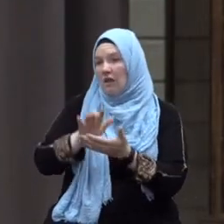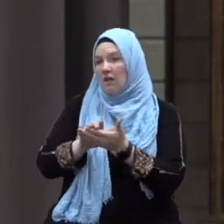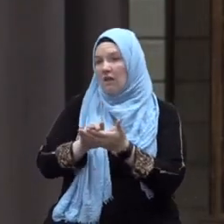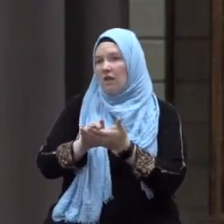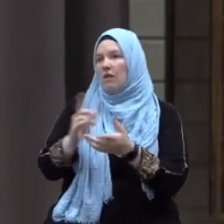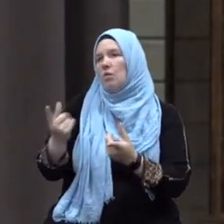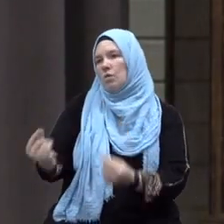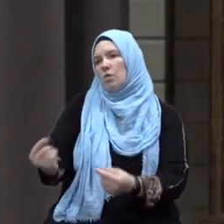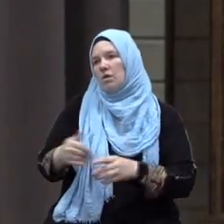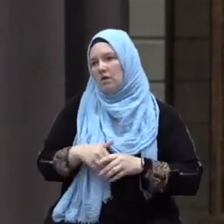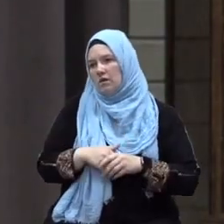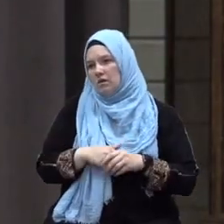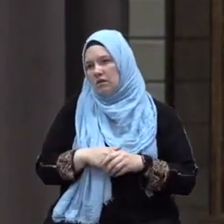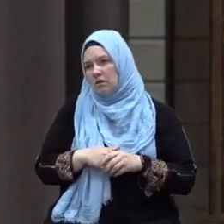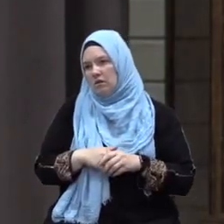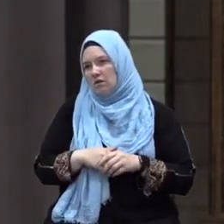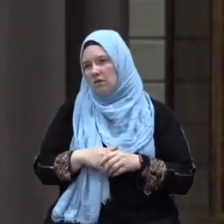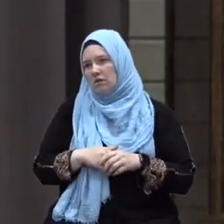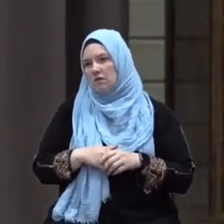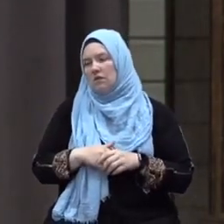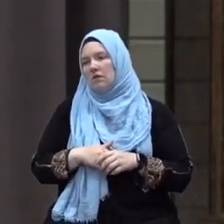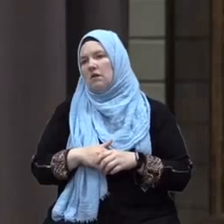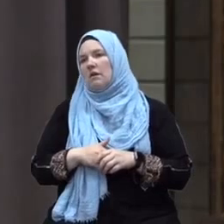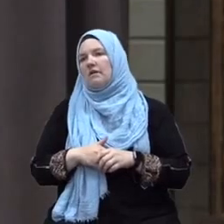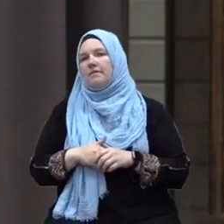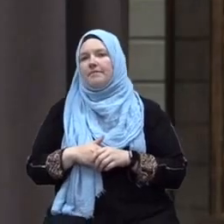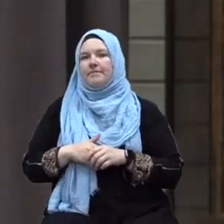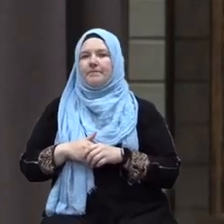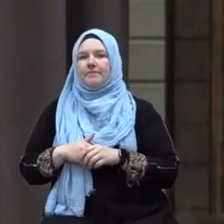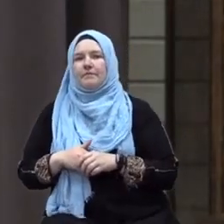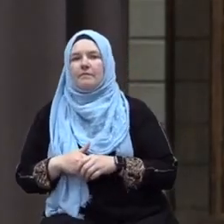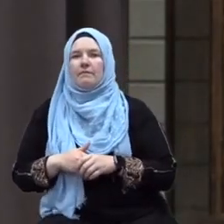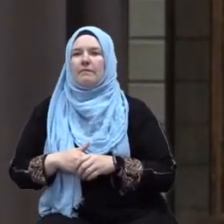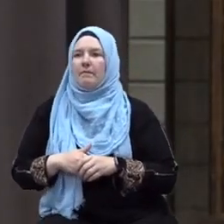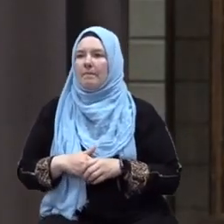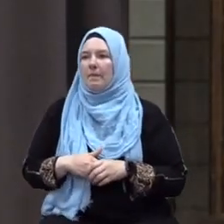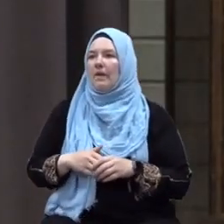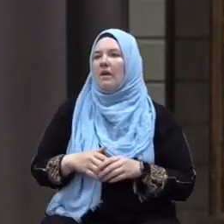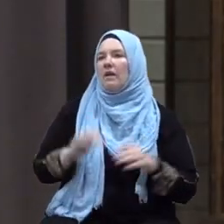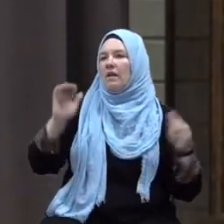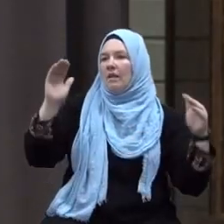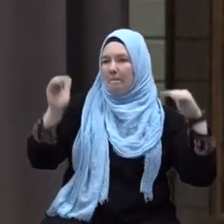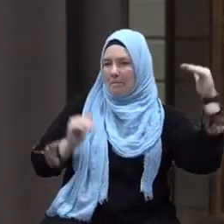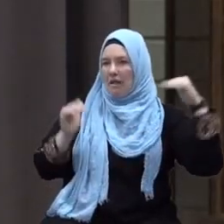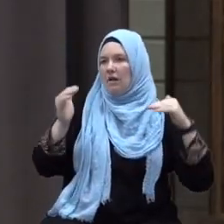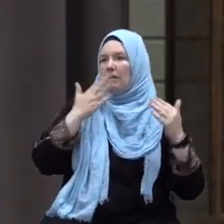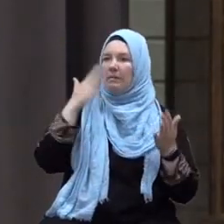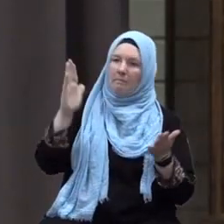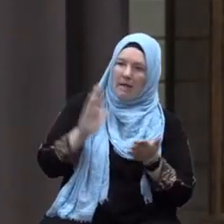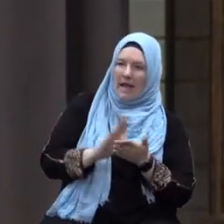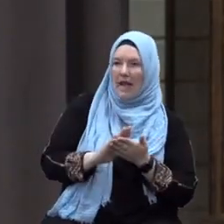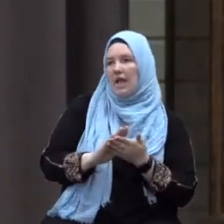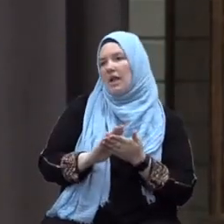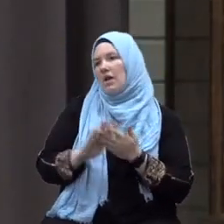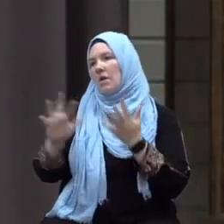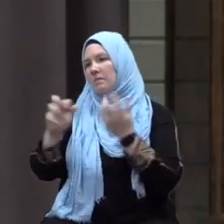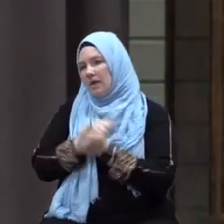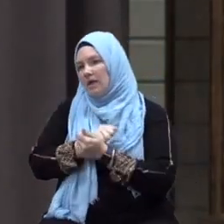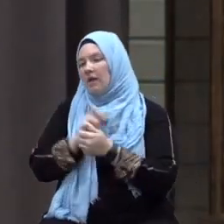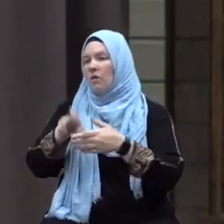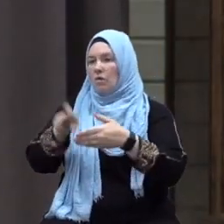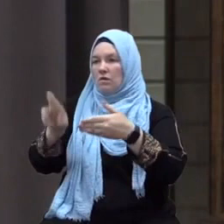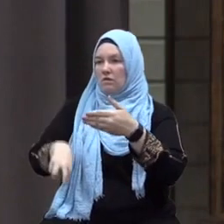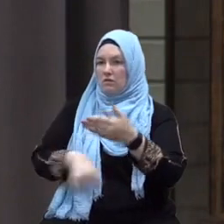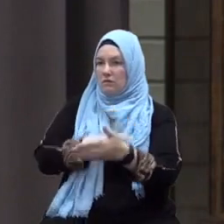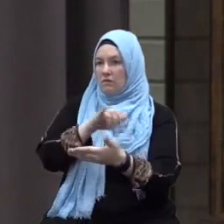being righteous, in contrast to the value and the benefits of being wicked or evil, and the outcome